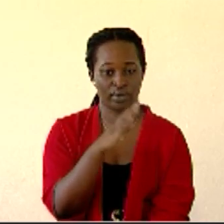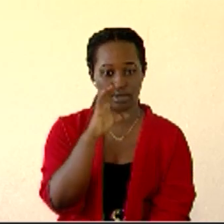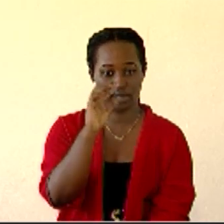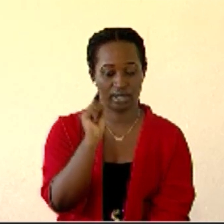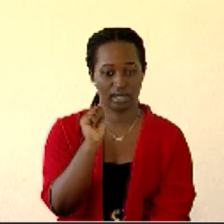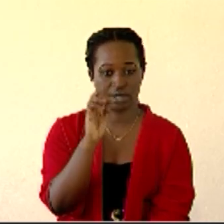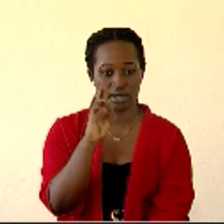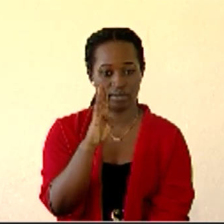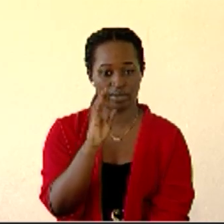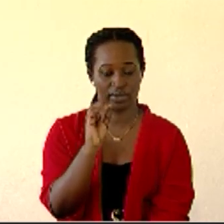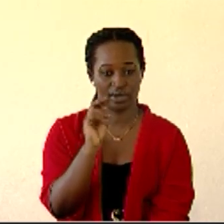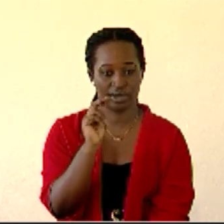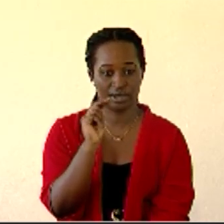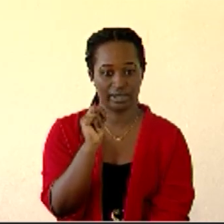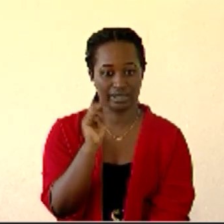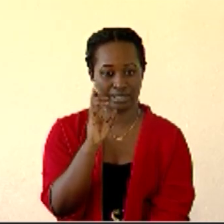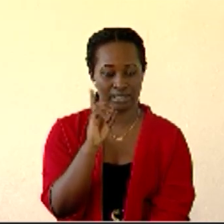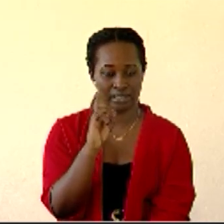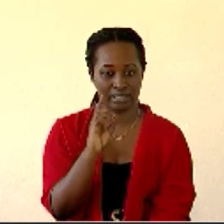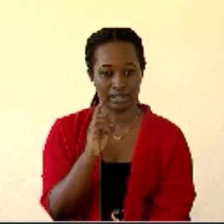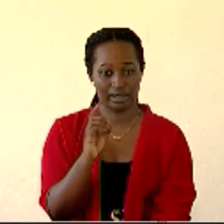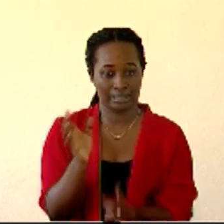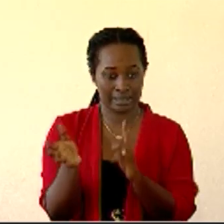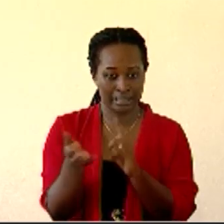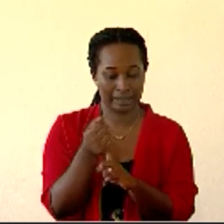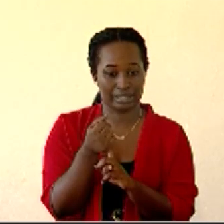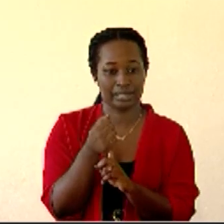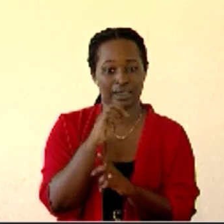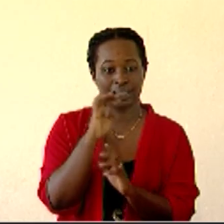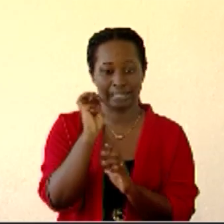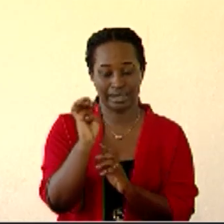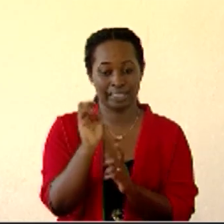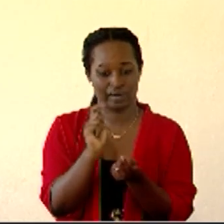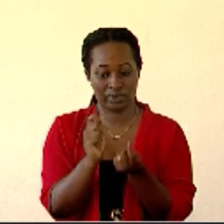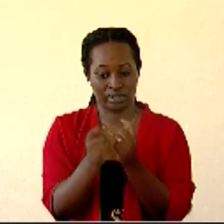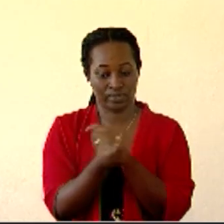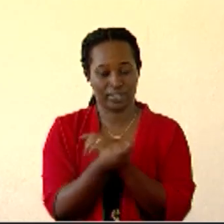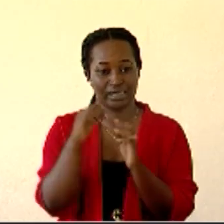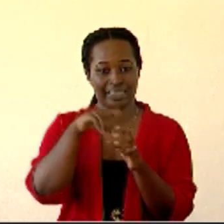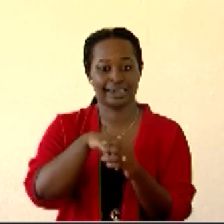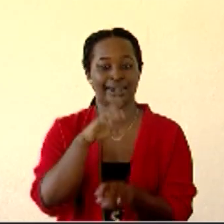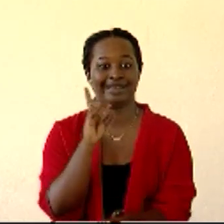a vigorous effervescence as E was converted into D.